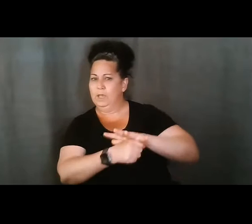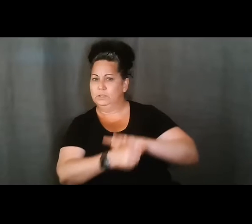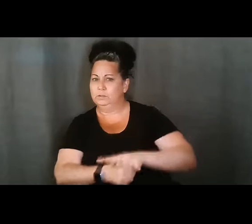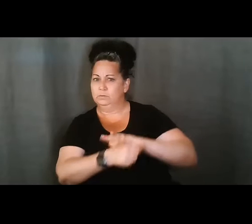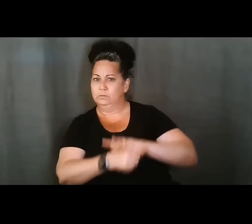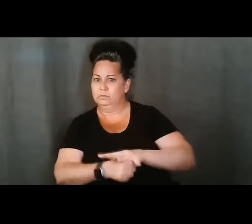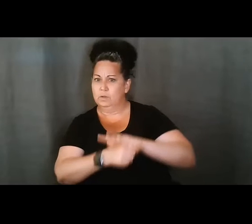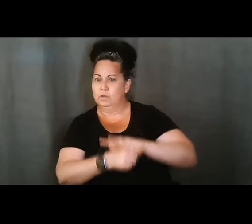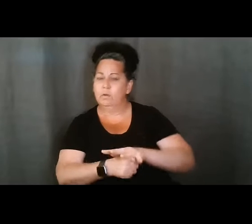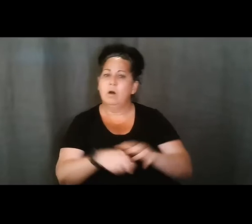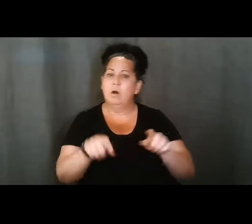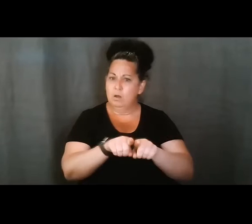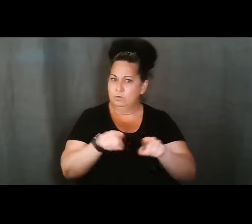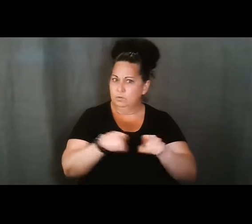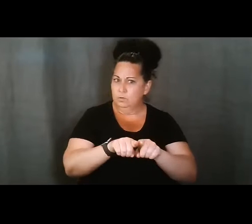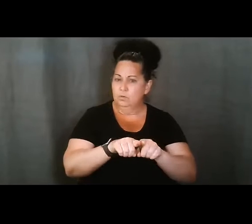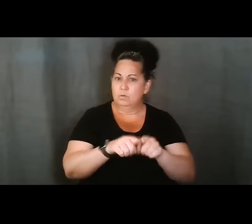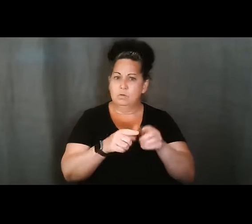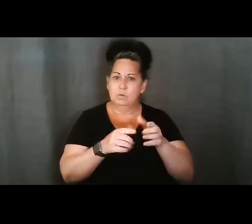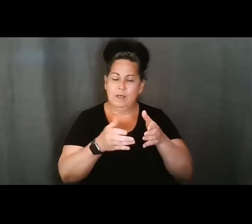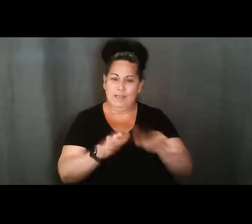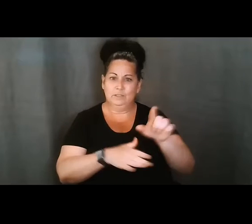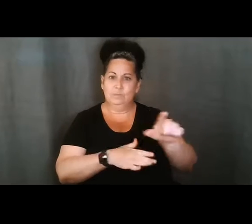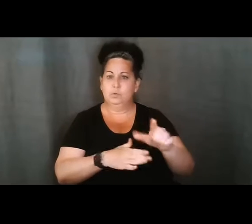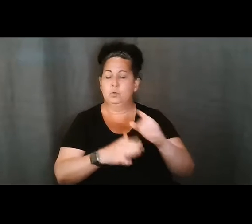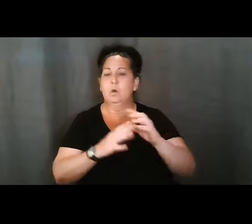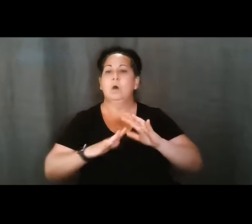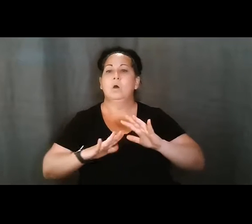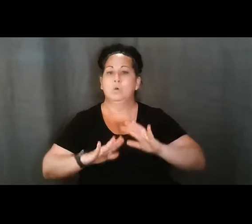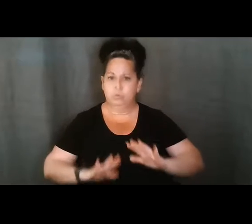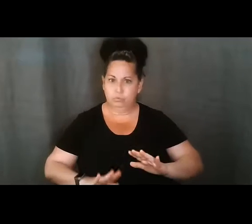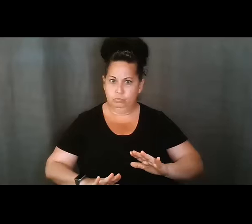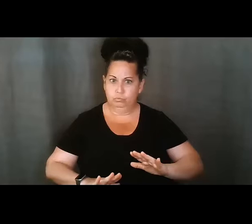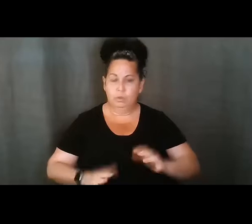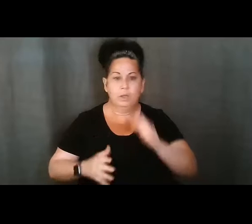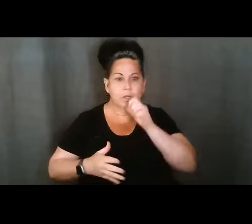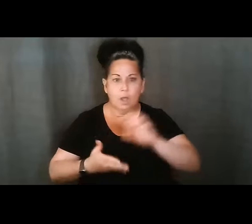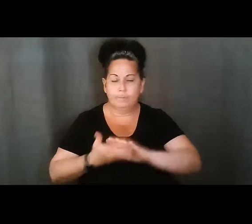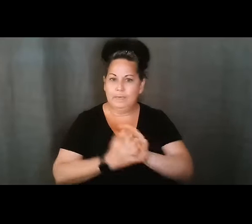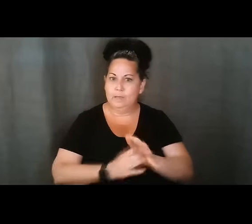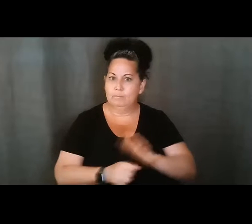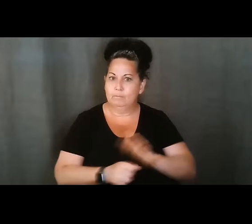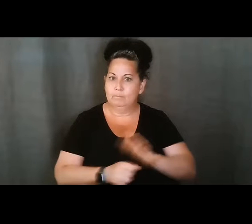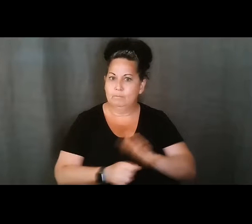destructive action when they get angry. That is why our children need the social